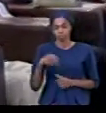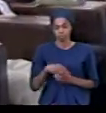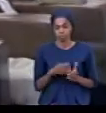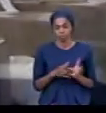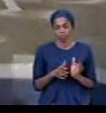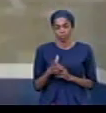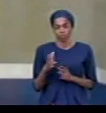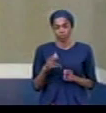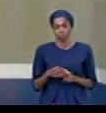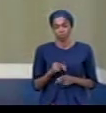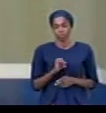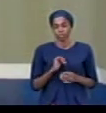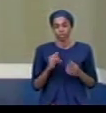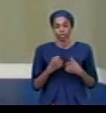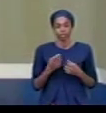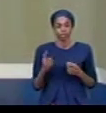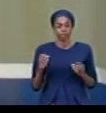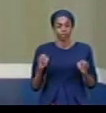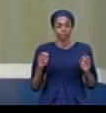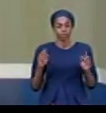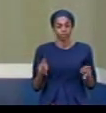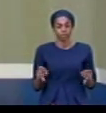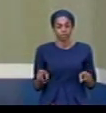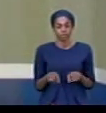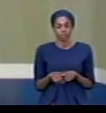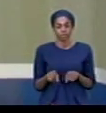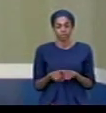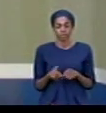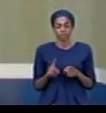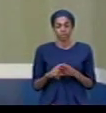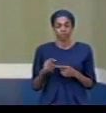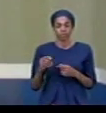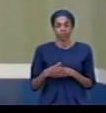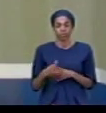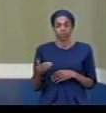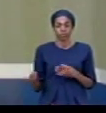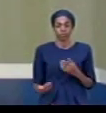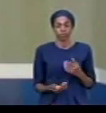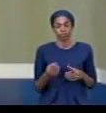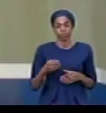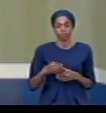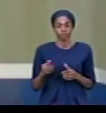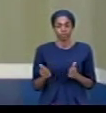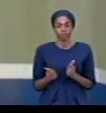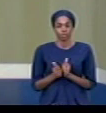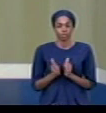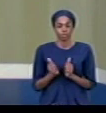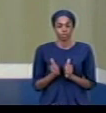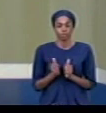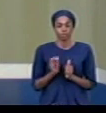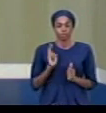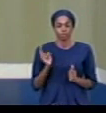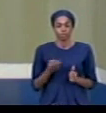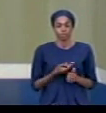name. I have the pleasure also to welcome in our midst the